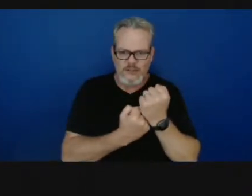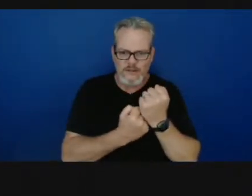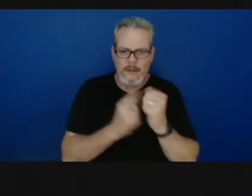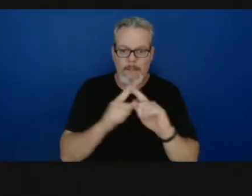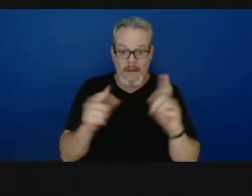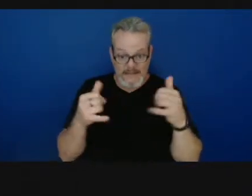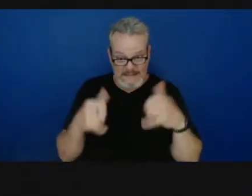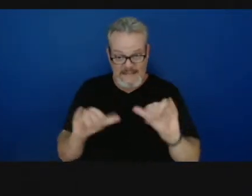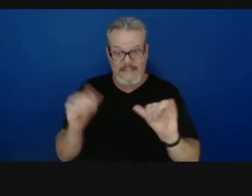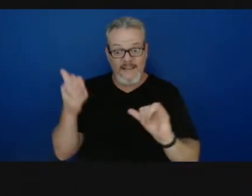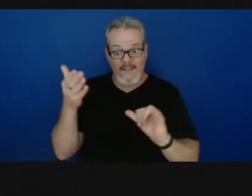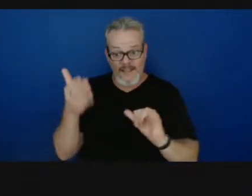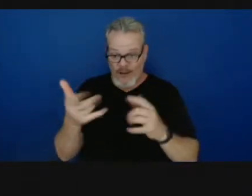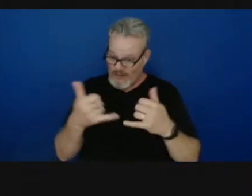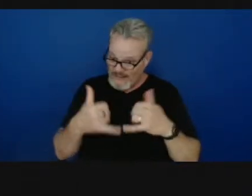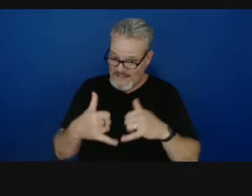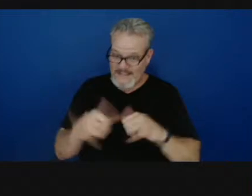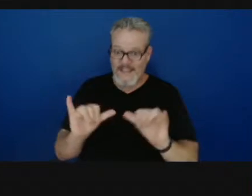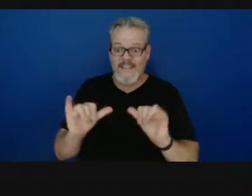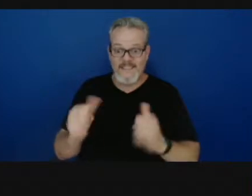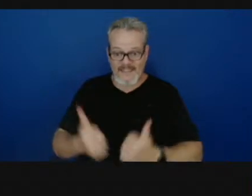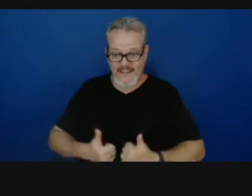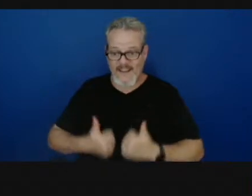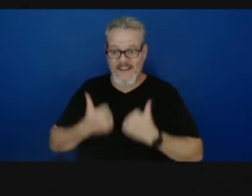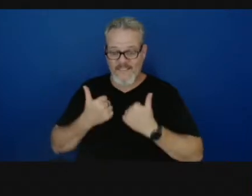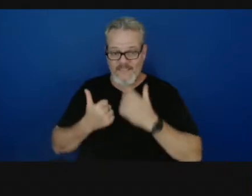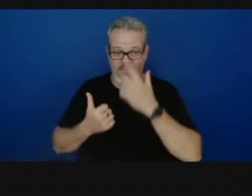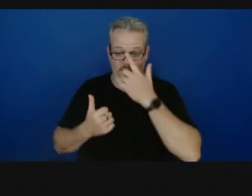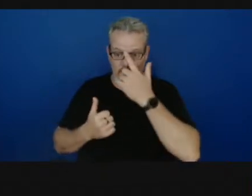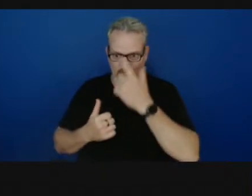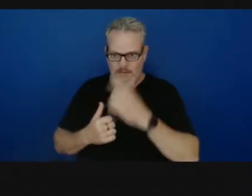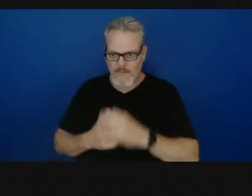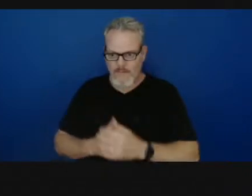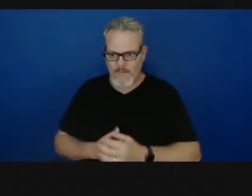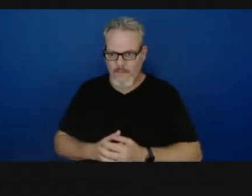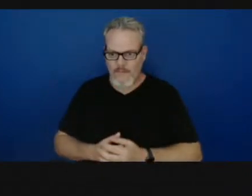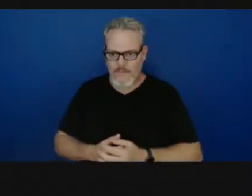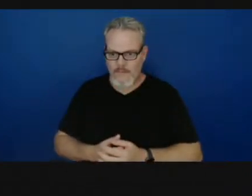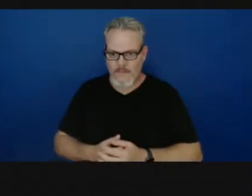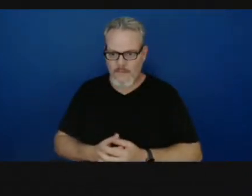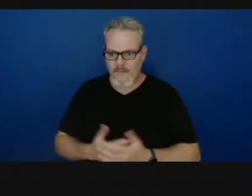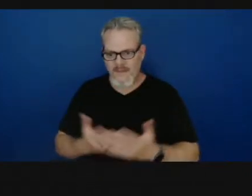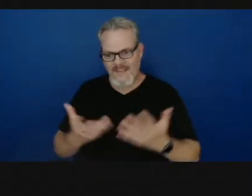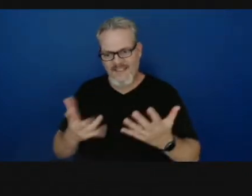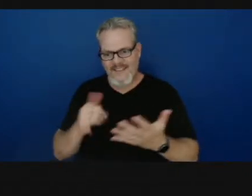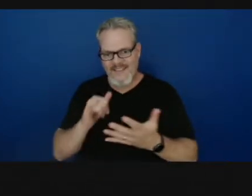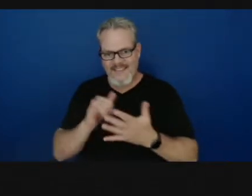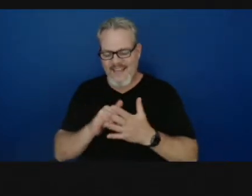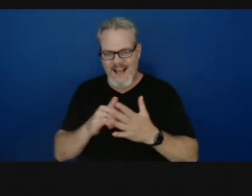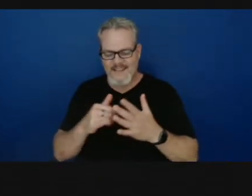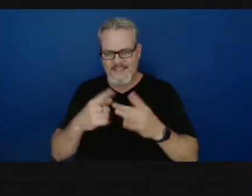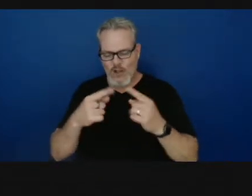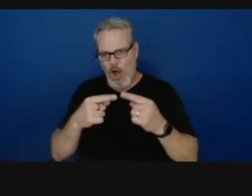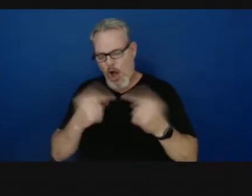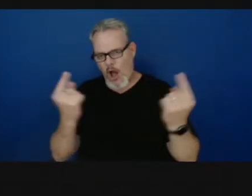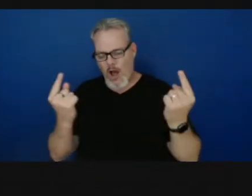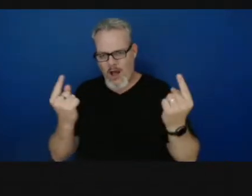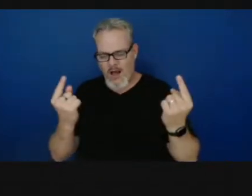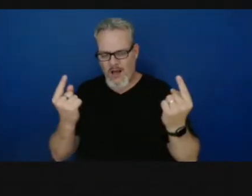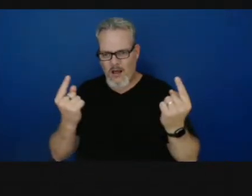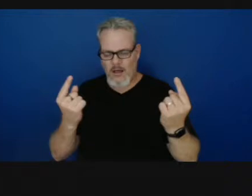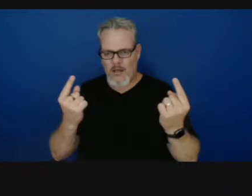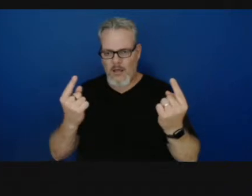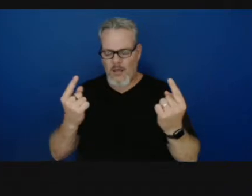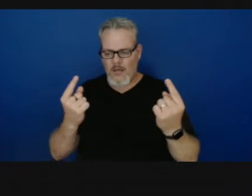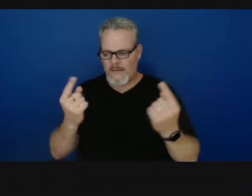remains intact. And that's, a juxtaposition from all this land that has been